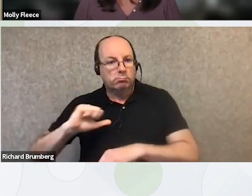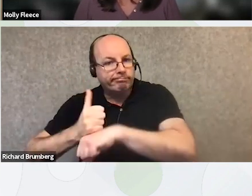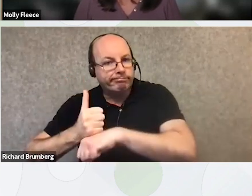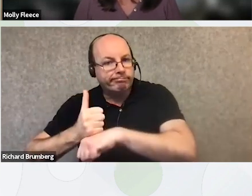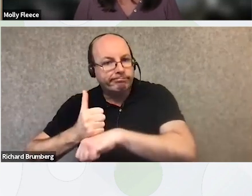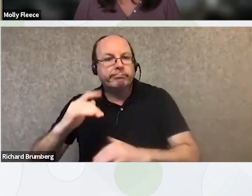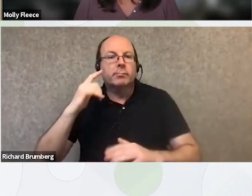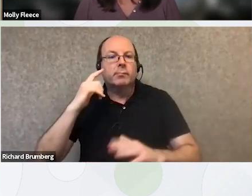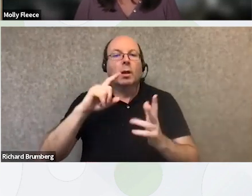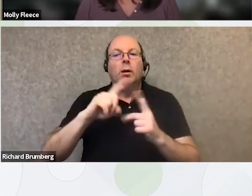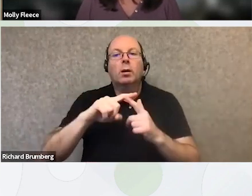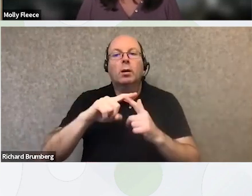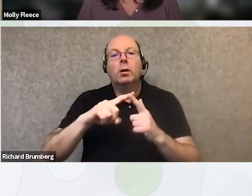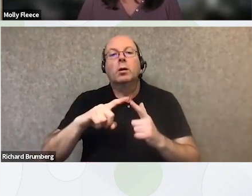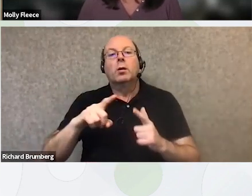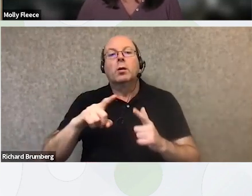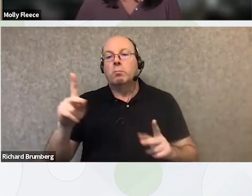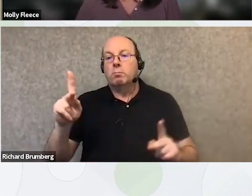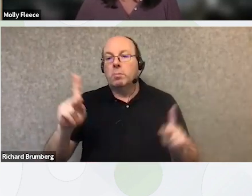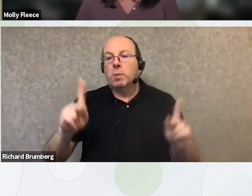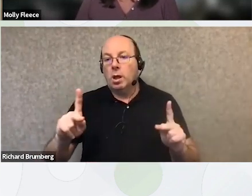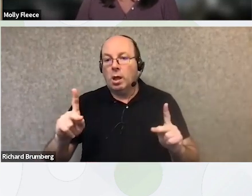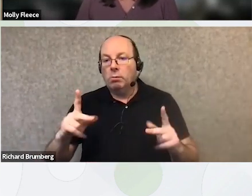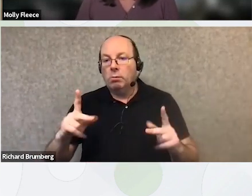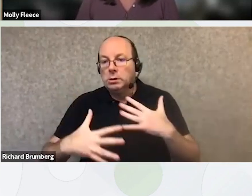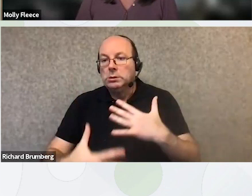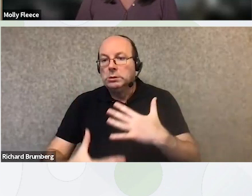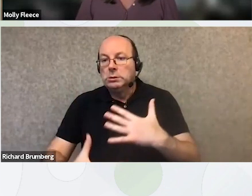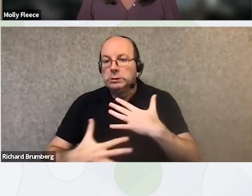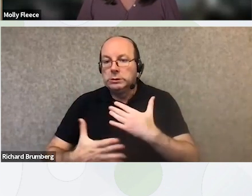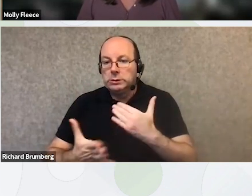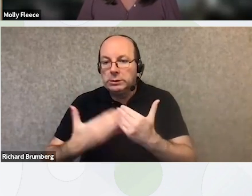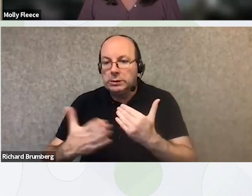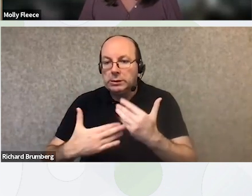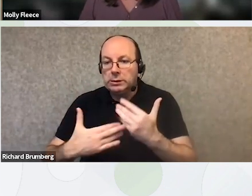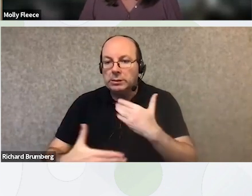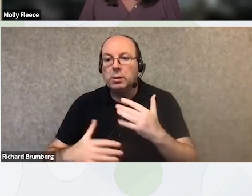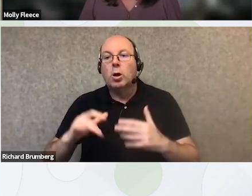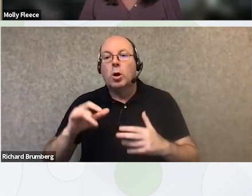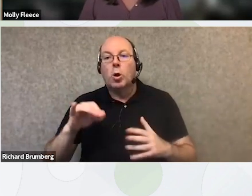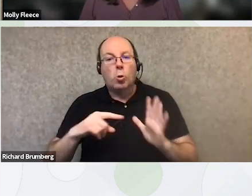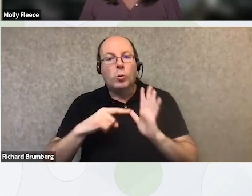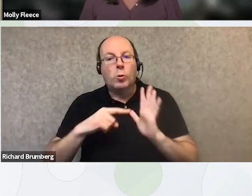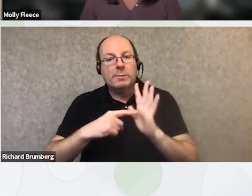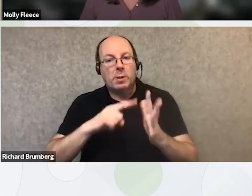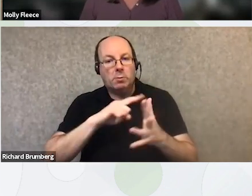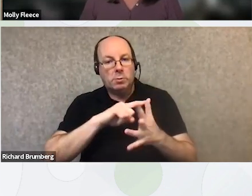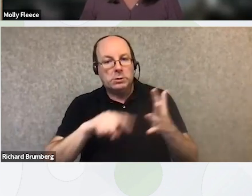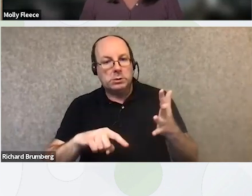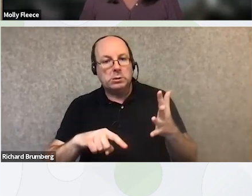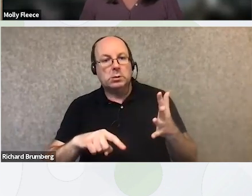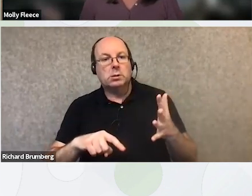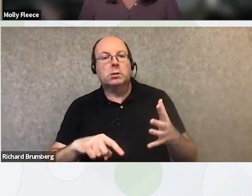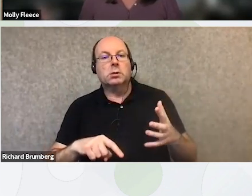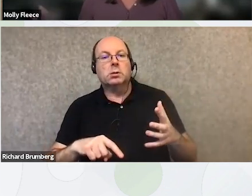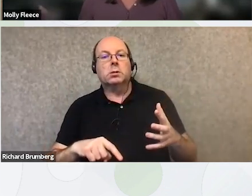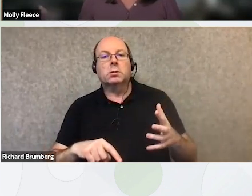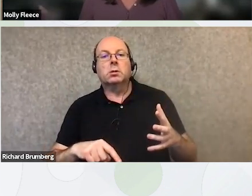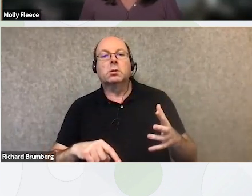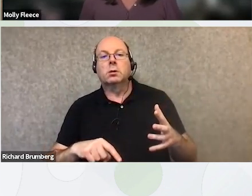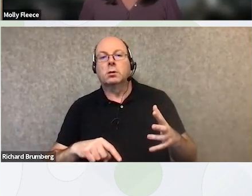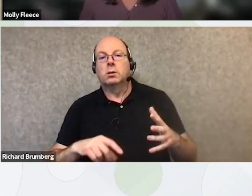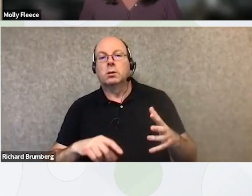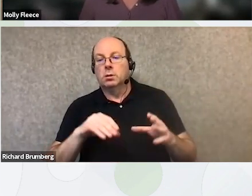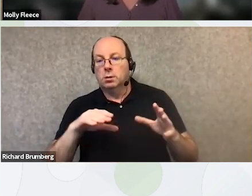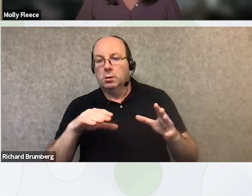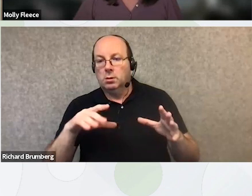respiratory illnesses. So first and foremost, to start by placing symptomatic residents in transmission-based precautions using